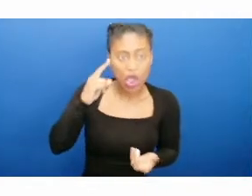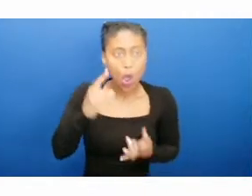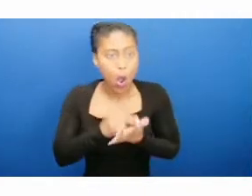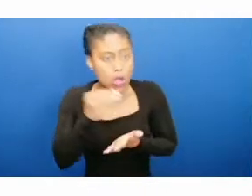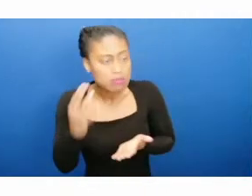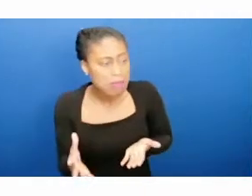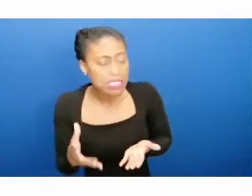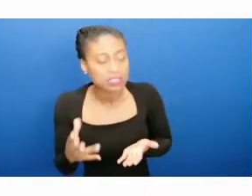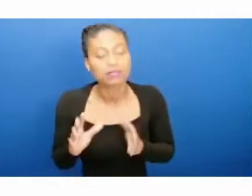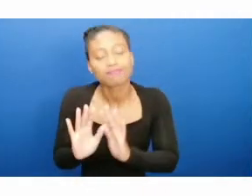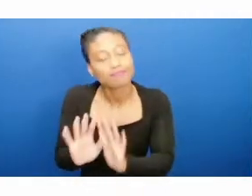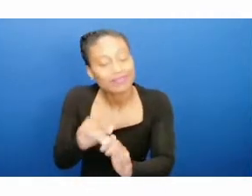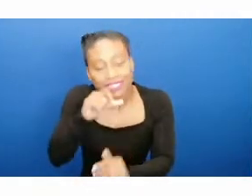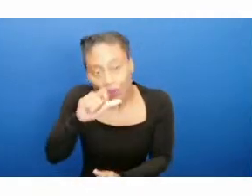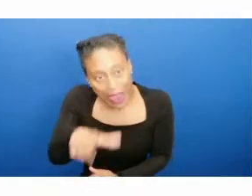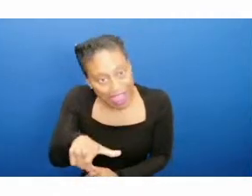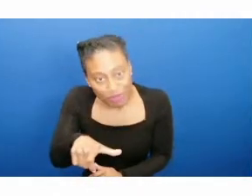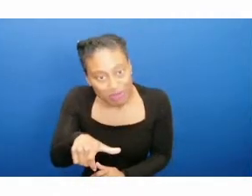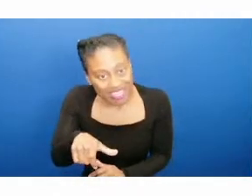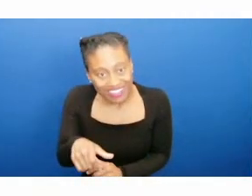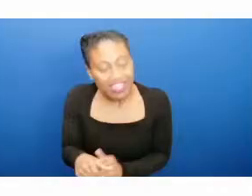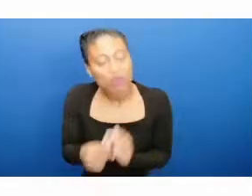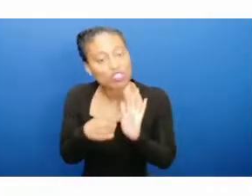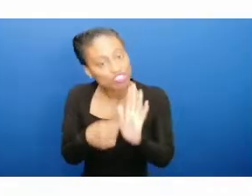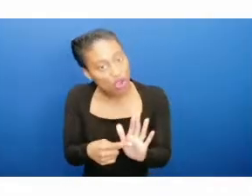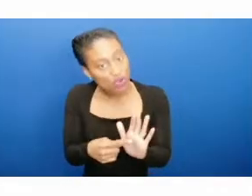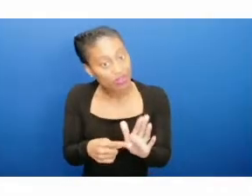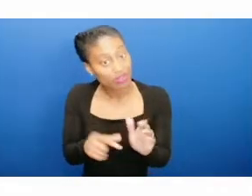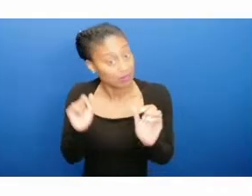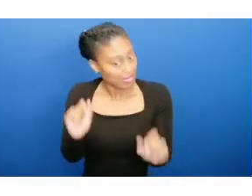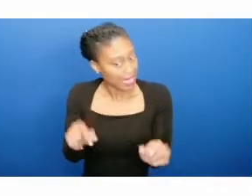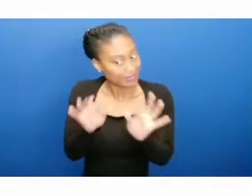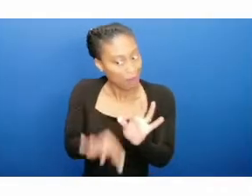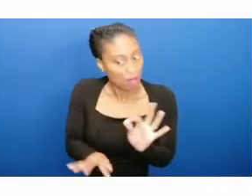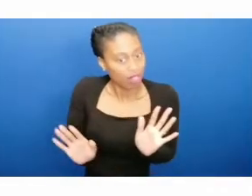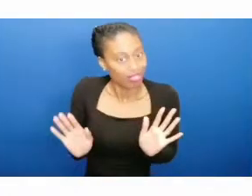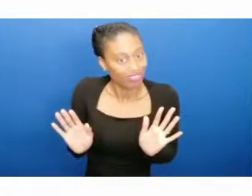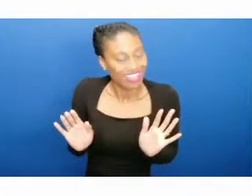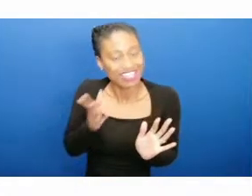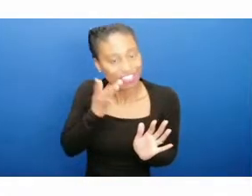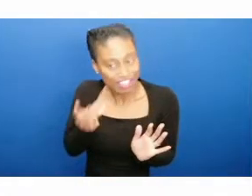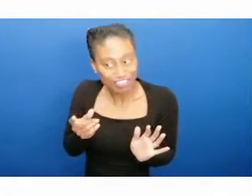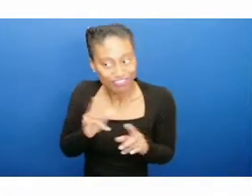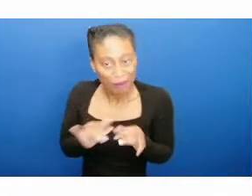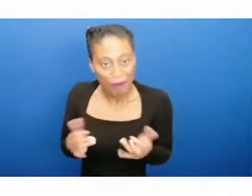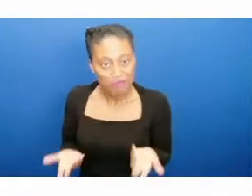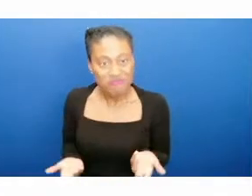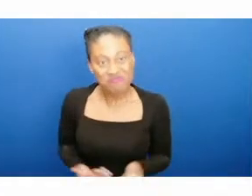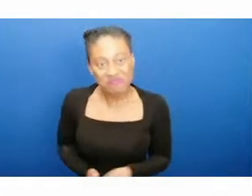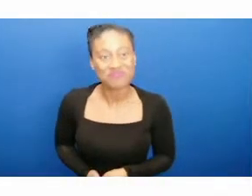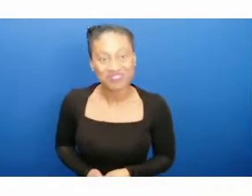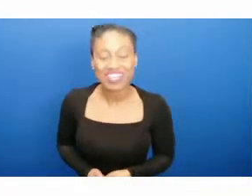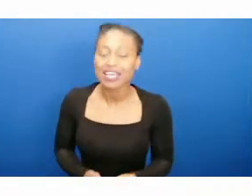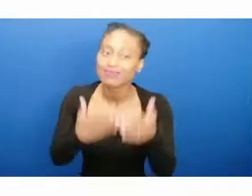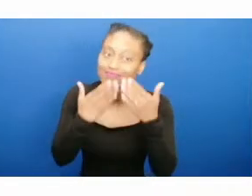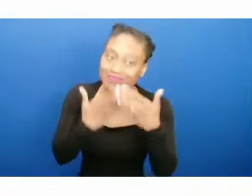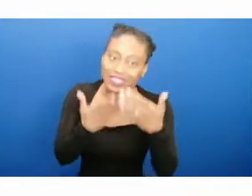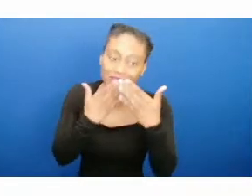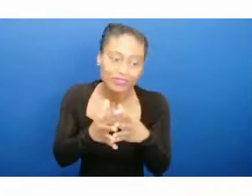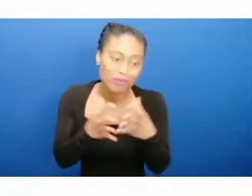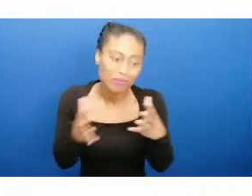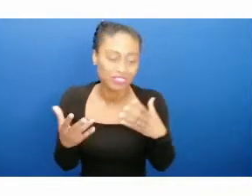have to be. And we want to show you that it doesn't have to be, and it also can be simple and delicious as well. So thank you for being here with